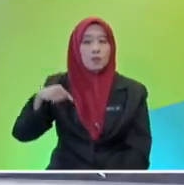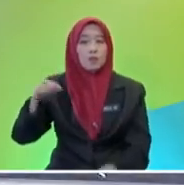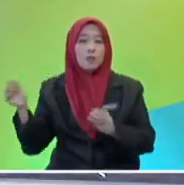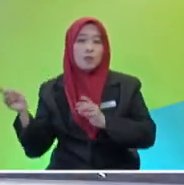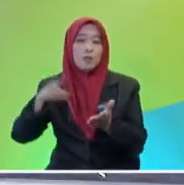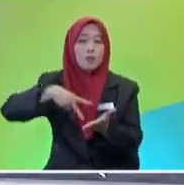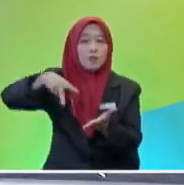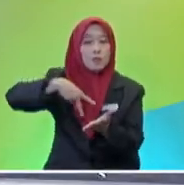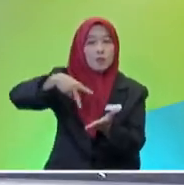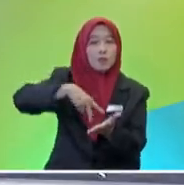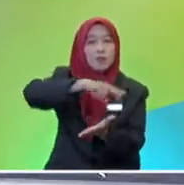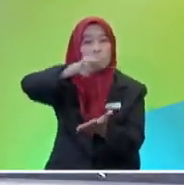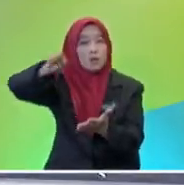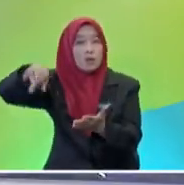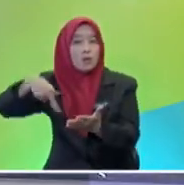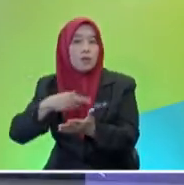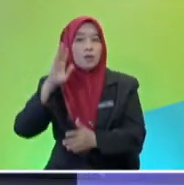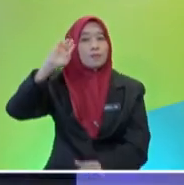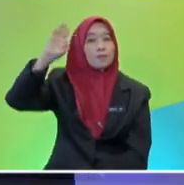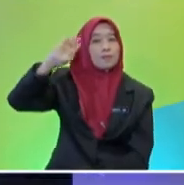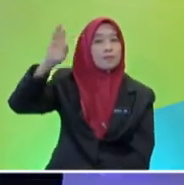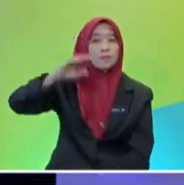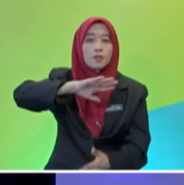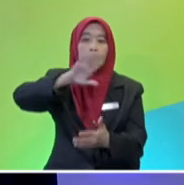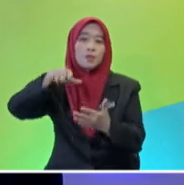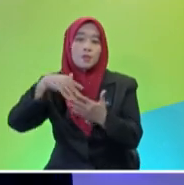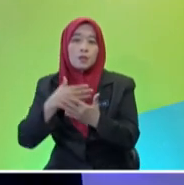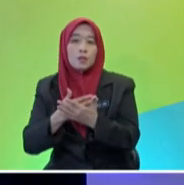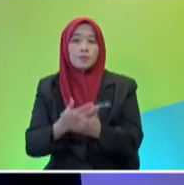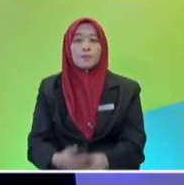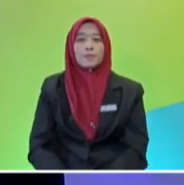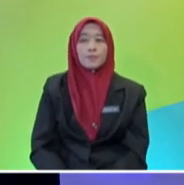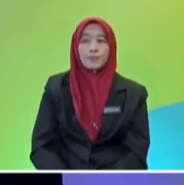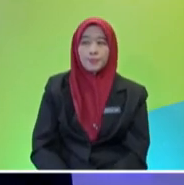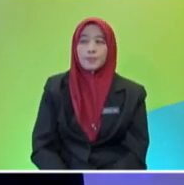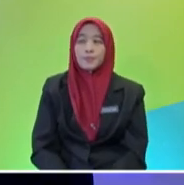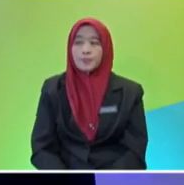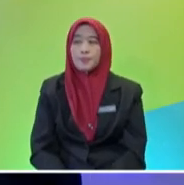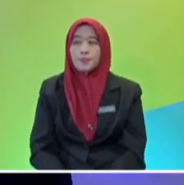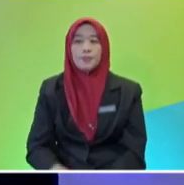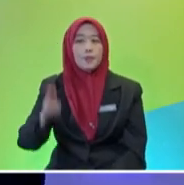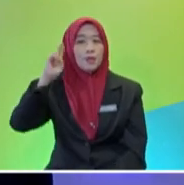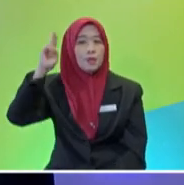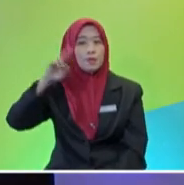dance around. Hello everyone. One more time. One more time.